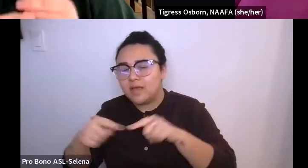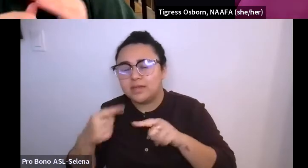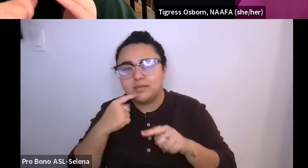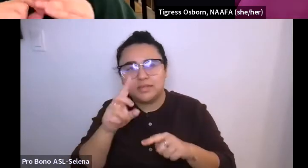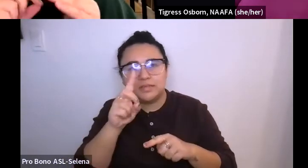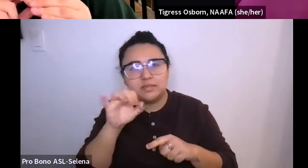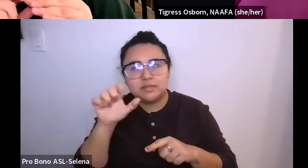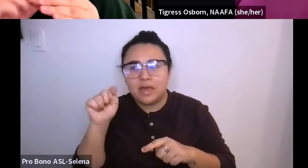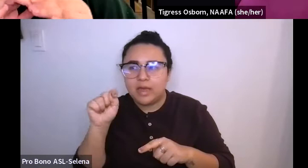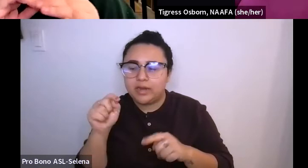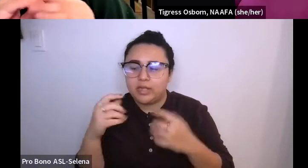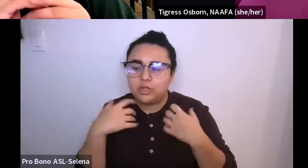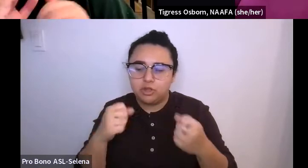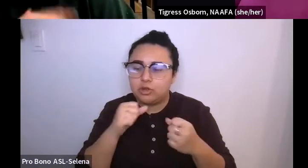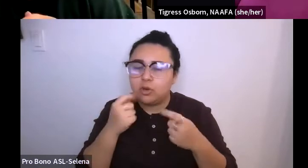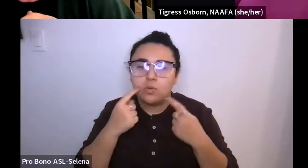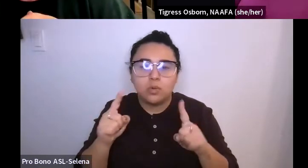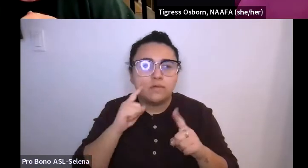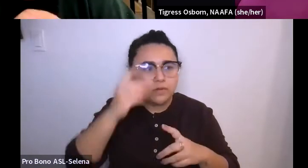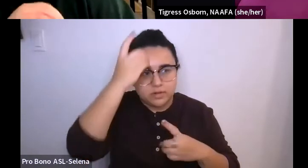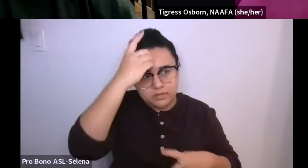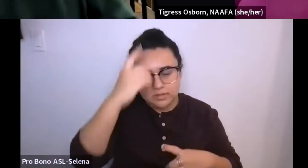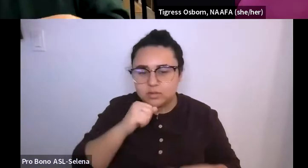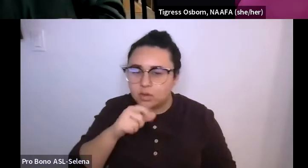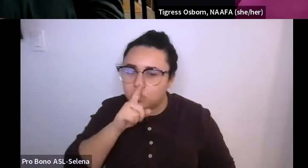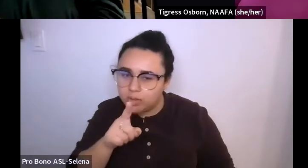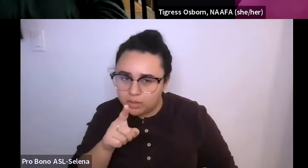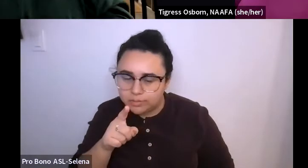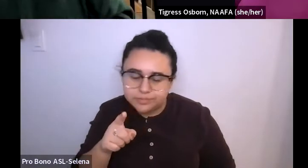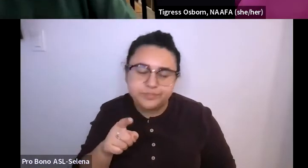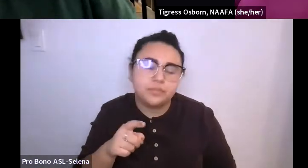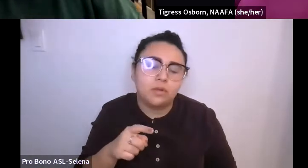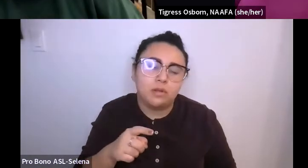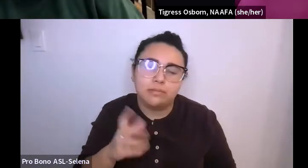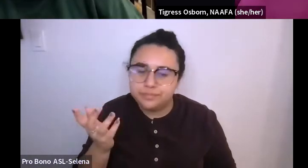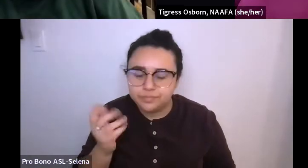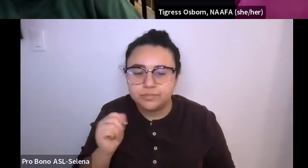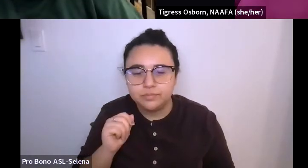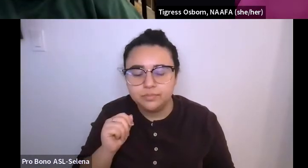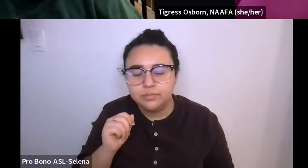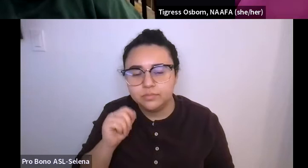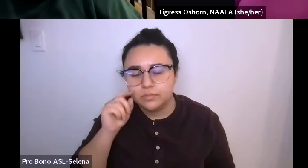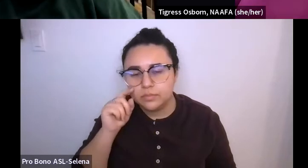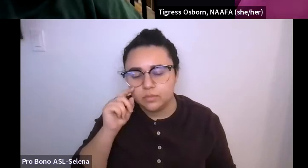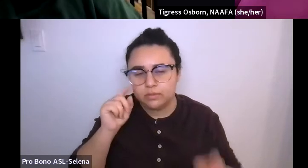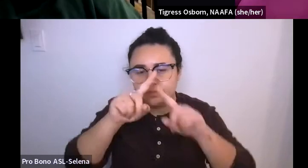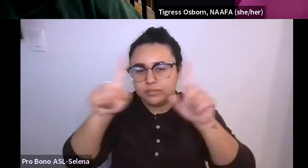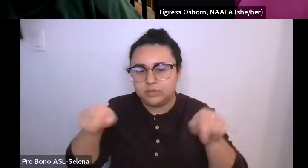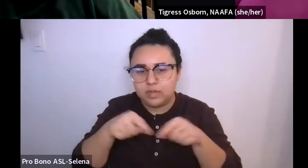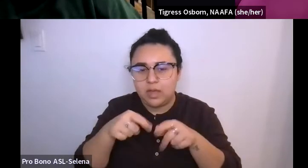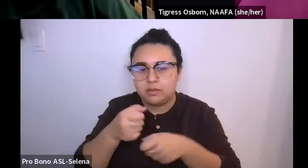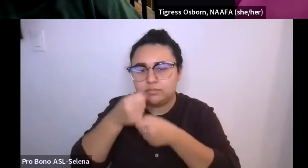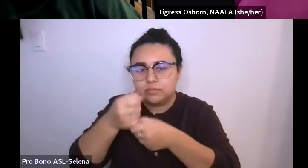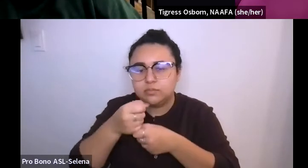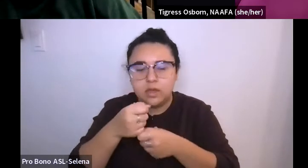diet is a cure that doesn't work for a disease that doesn't exist. And there was a fat manifesto,